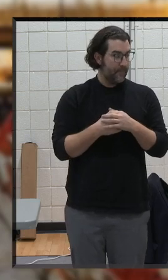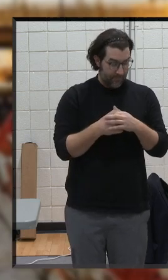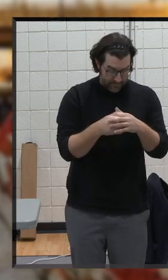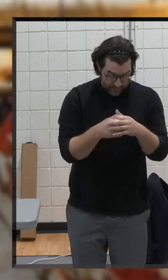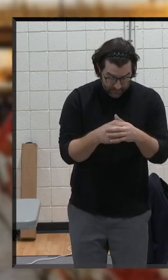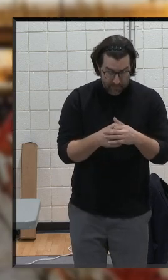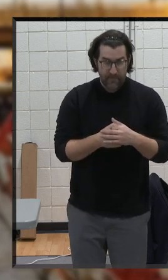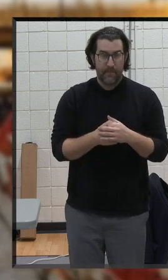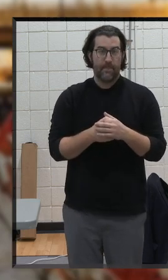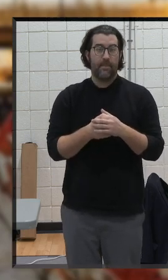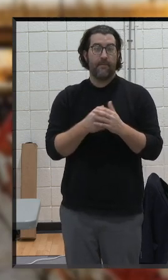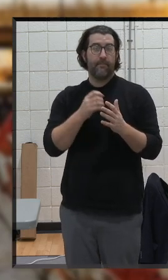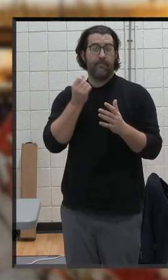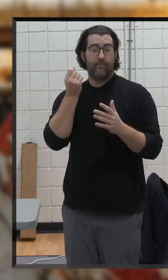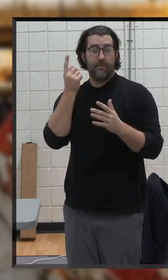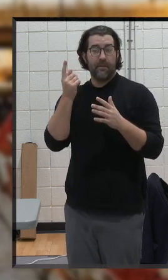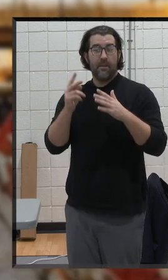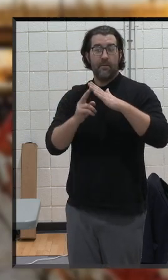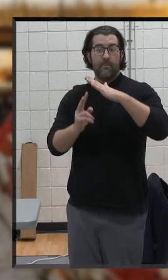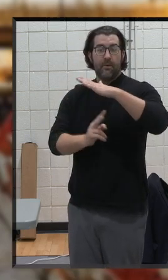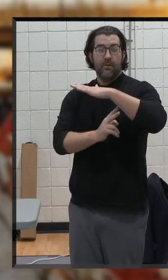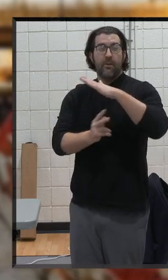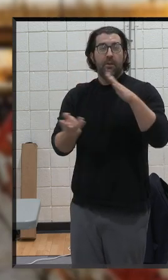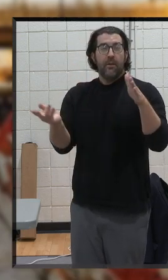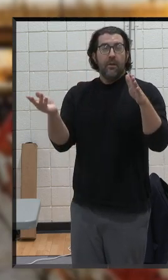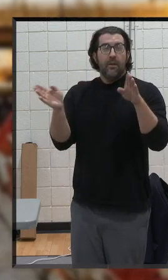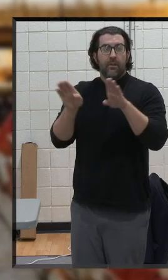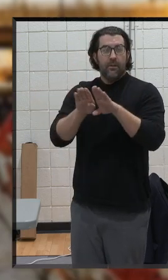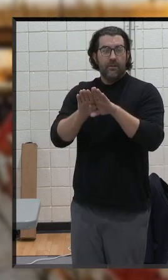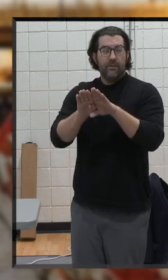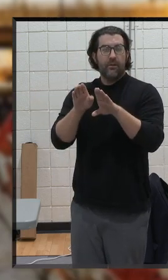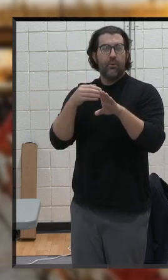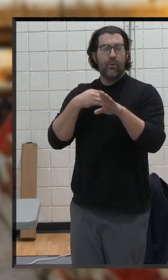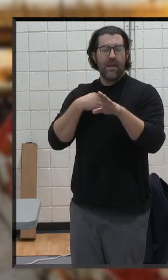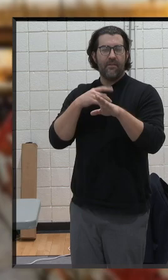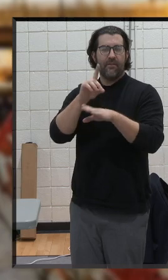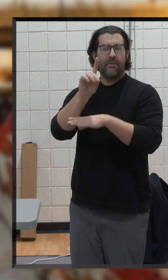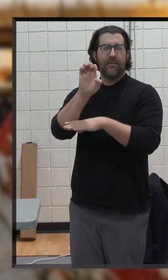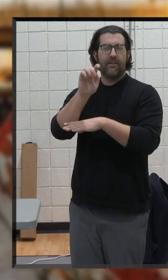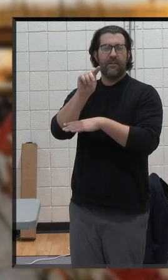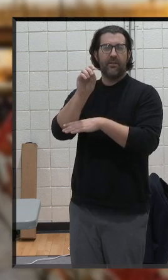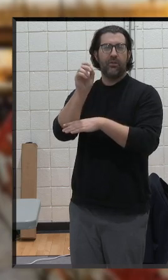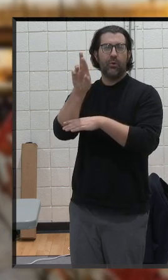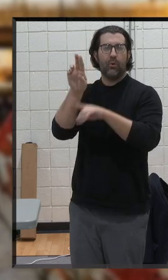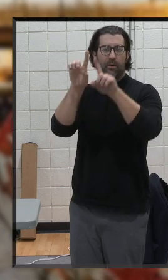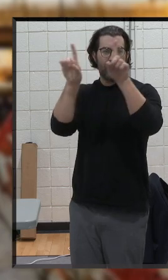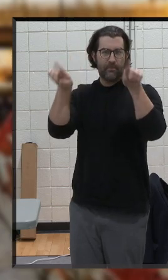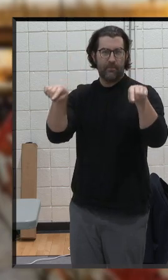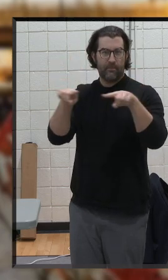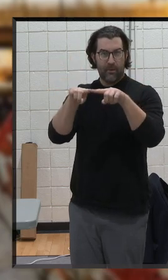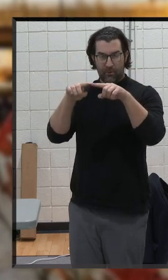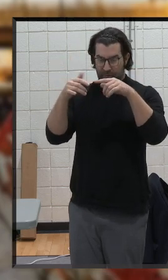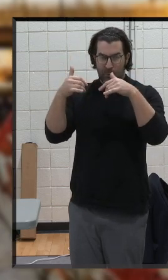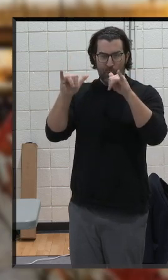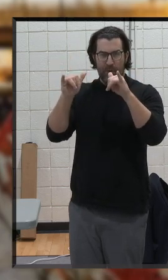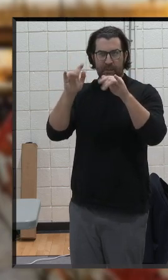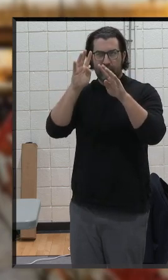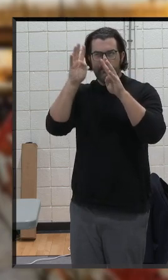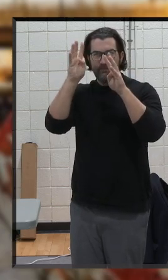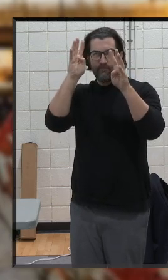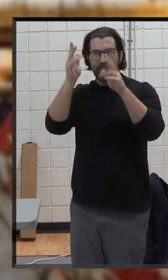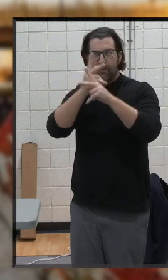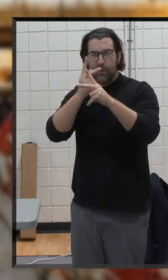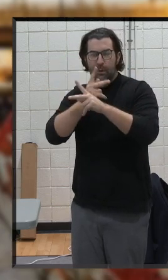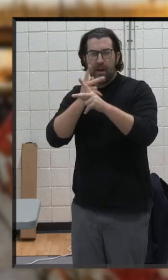So, while the bridge is closed, we'll have a posted vehicular detour. These are still being developed, but,